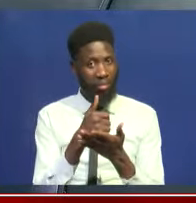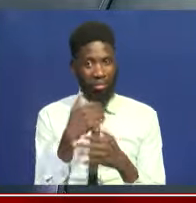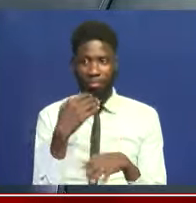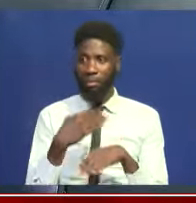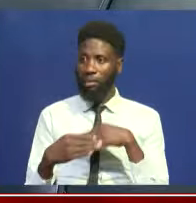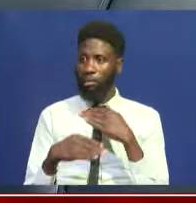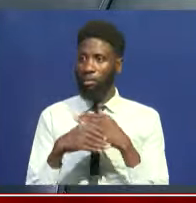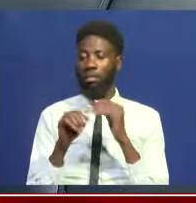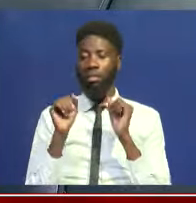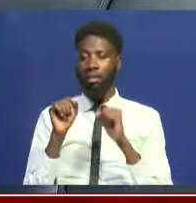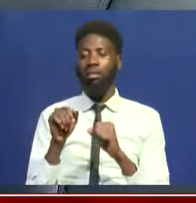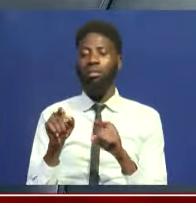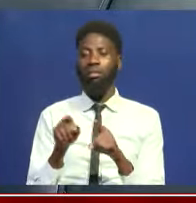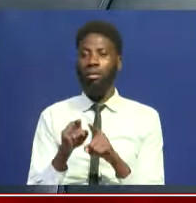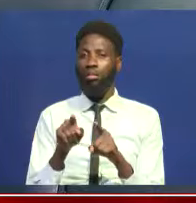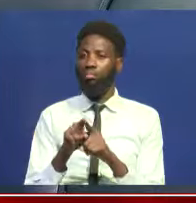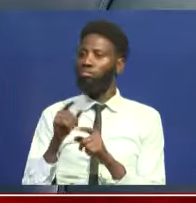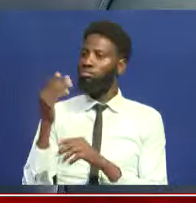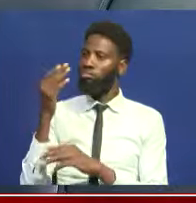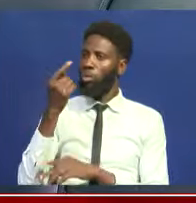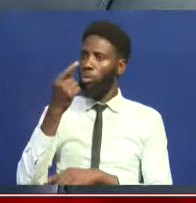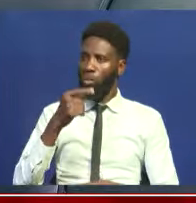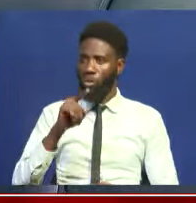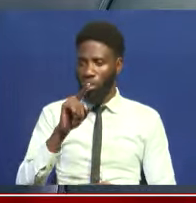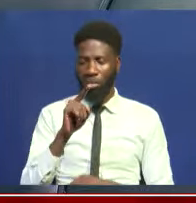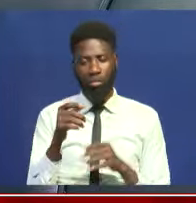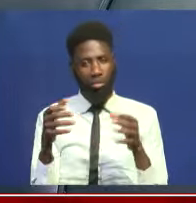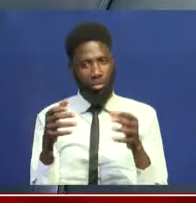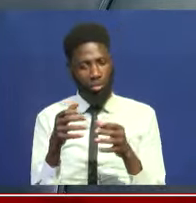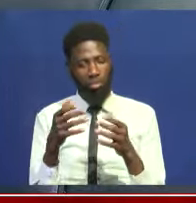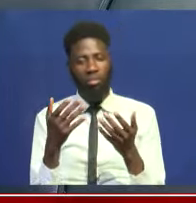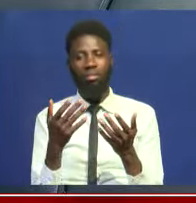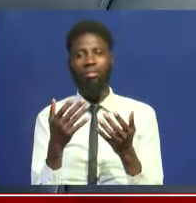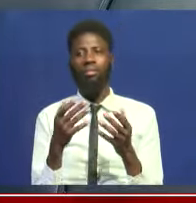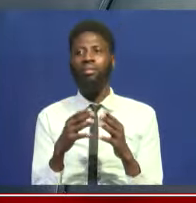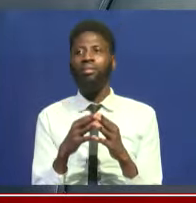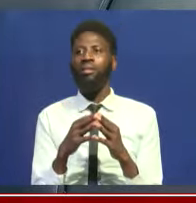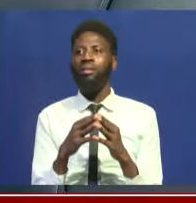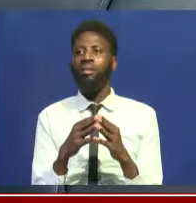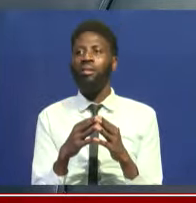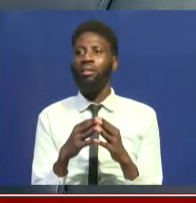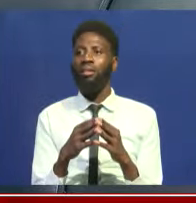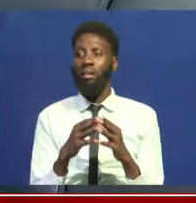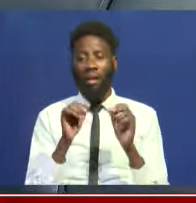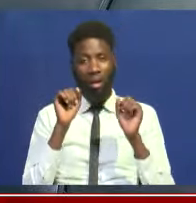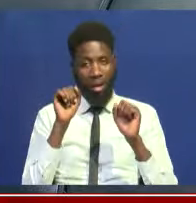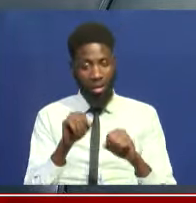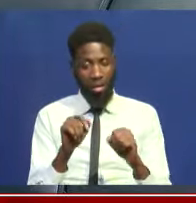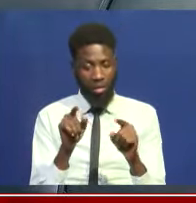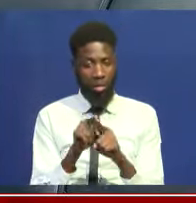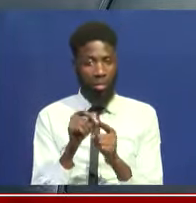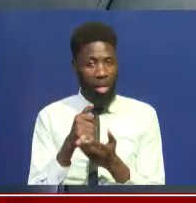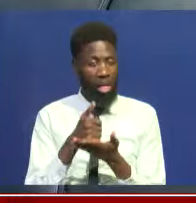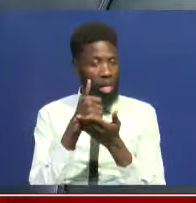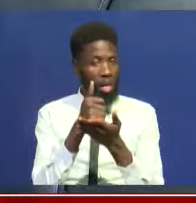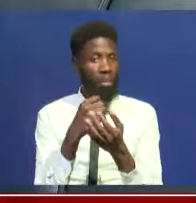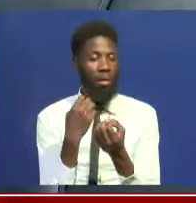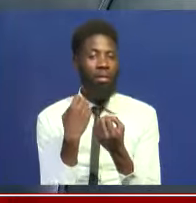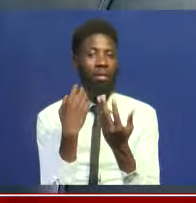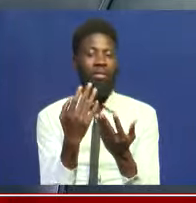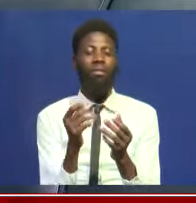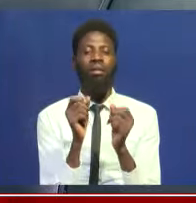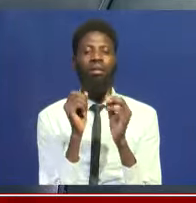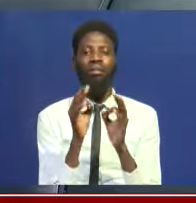to pitch in front of the right sources of potential financing? You know, can extra help be given, whether it's